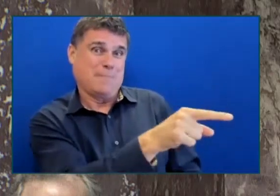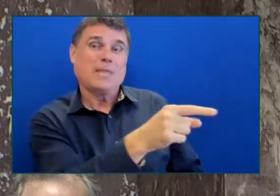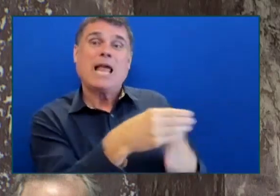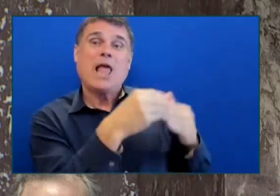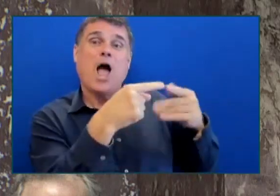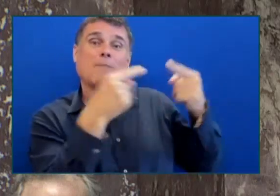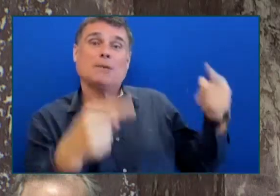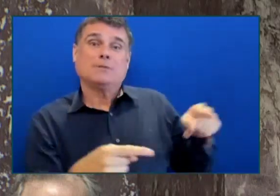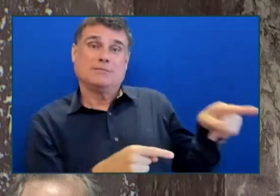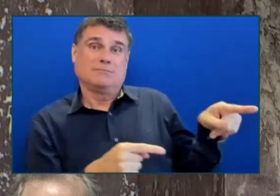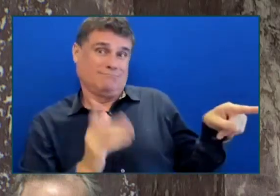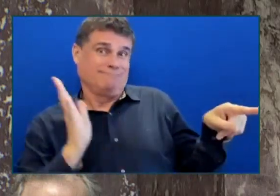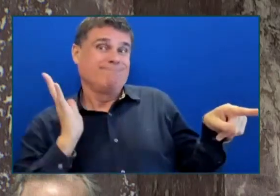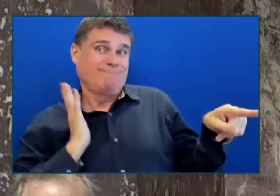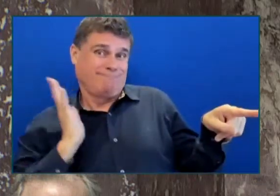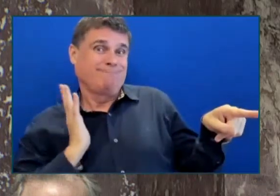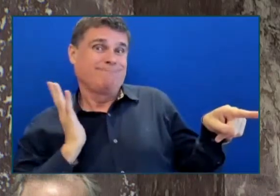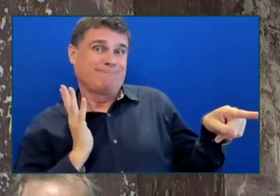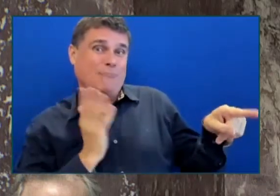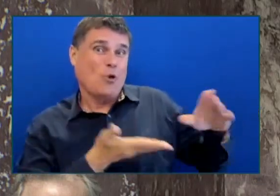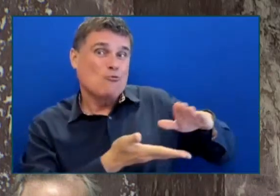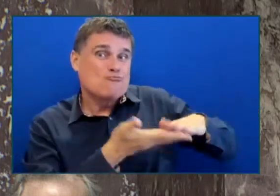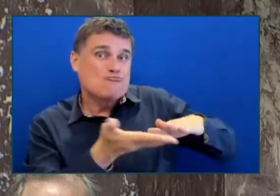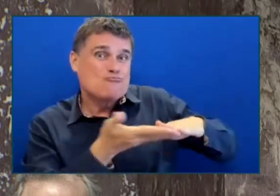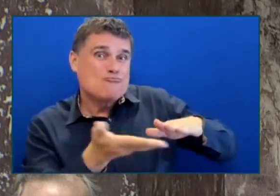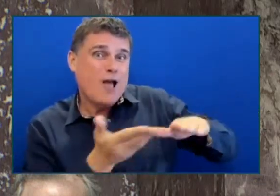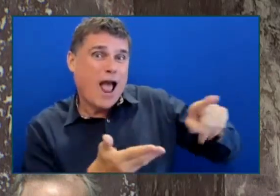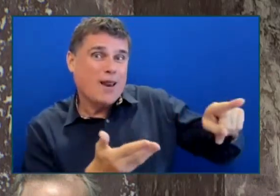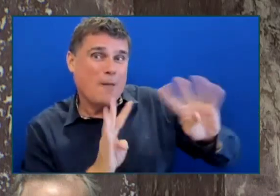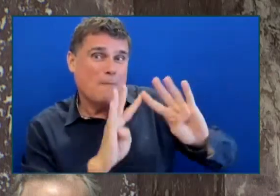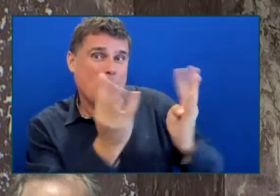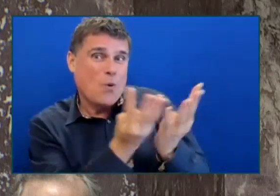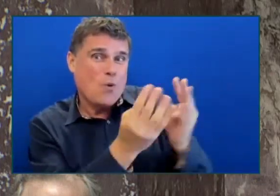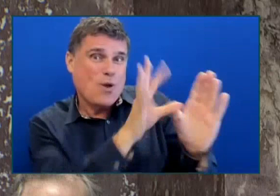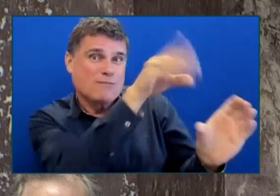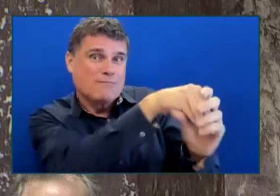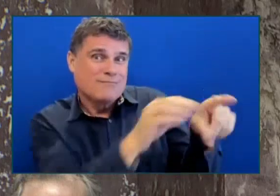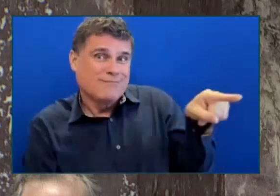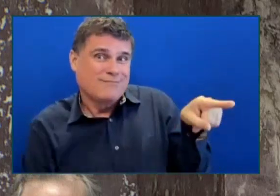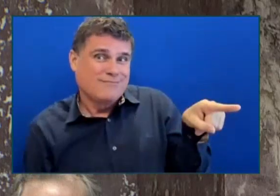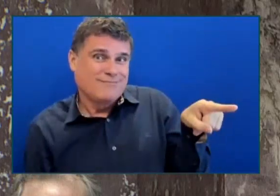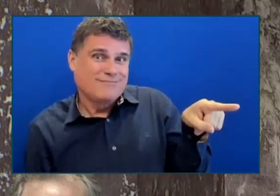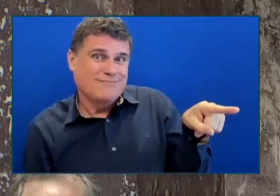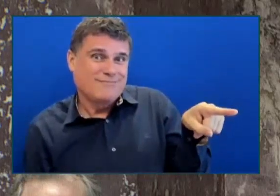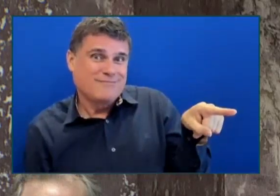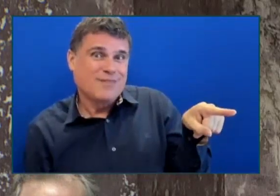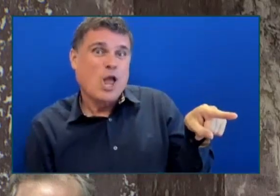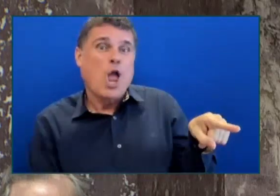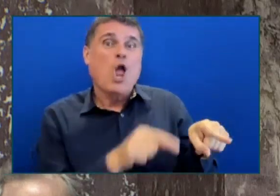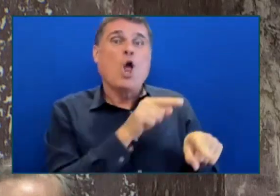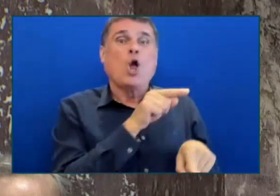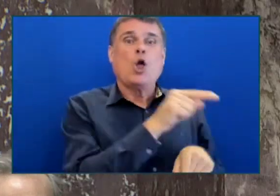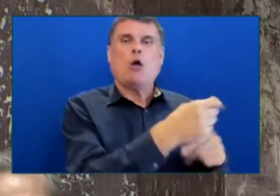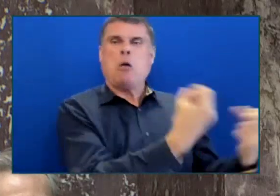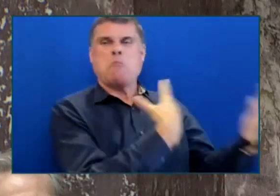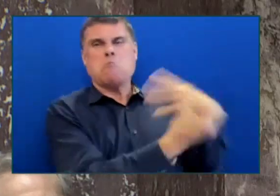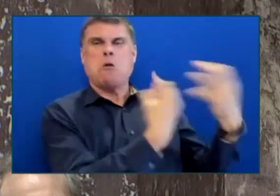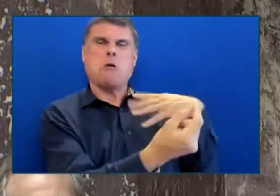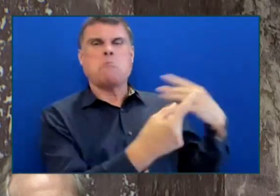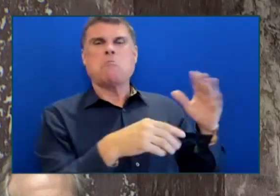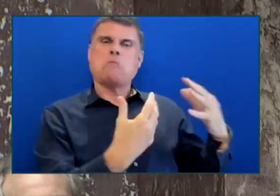Atira board. And so I think it's important to know before we throw rocks, Honourable Speaker, that the issue at the core of this report, Honourable